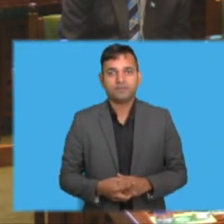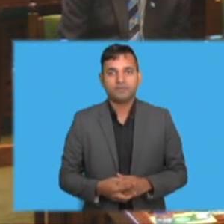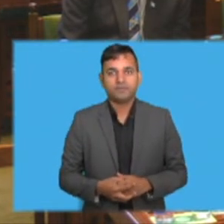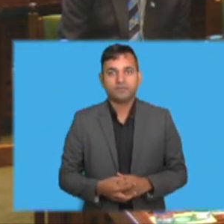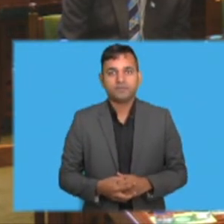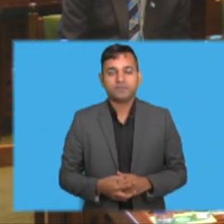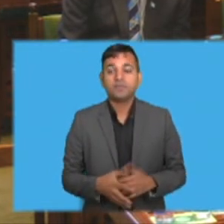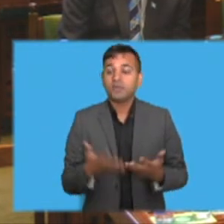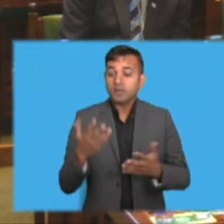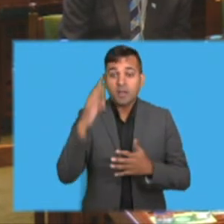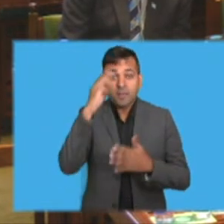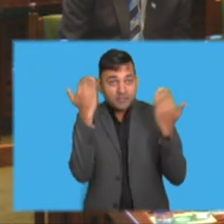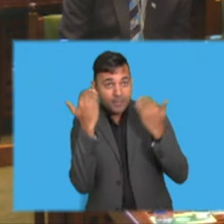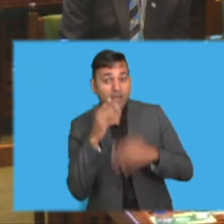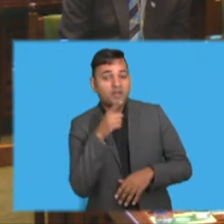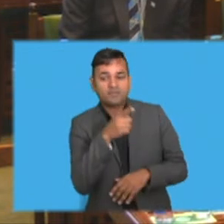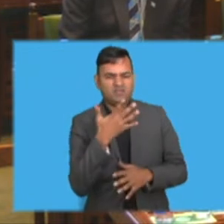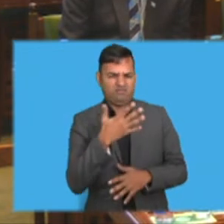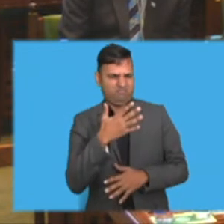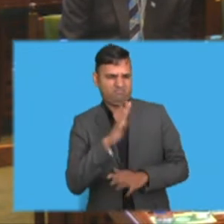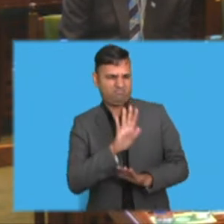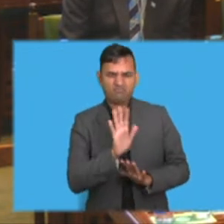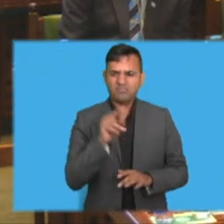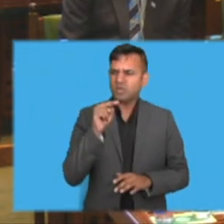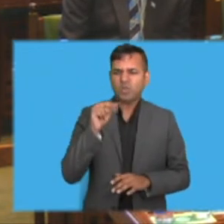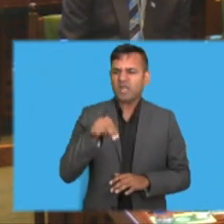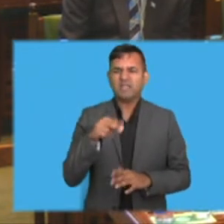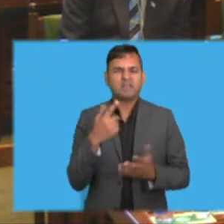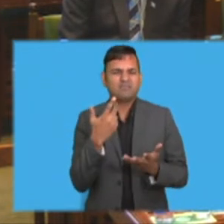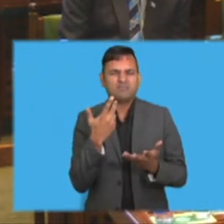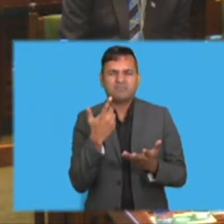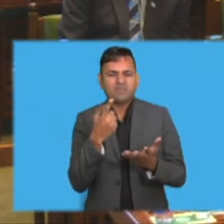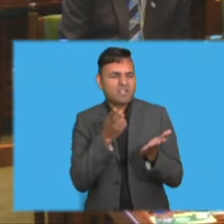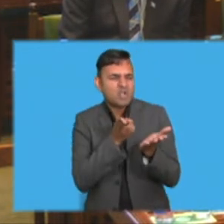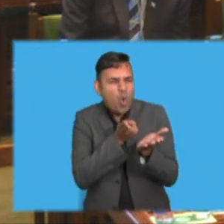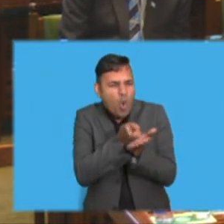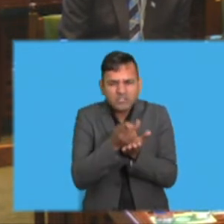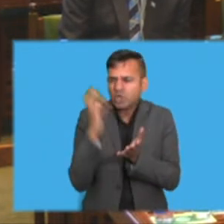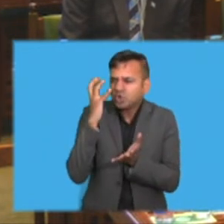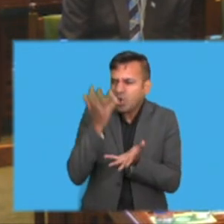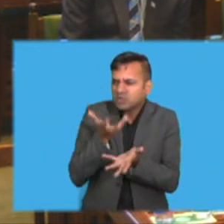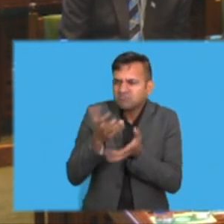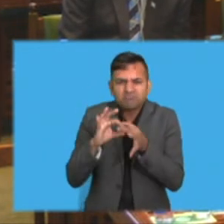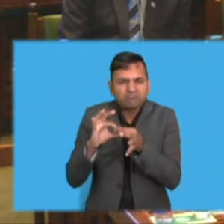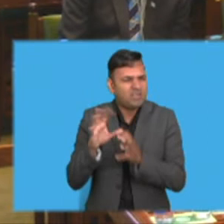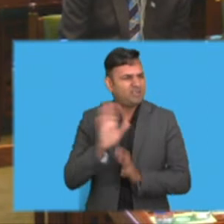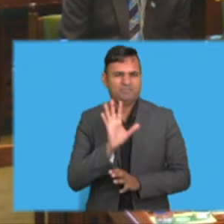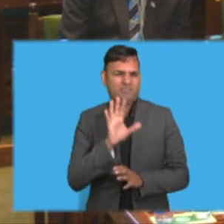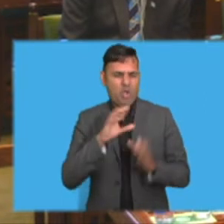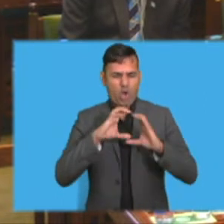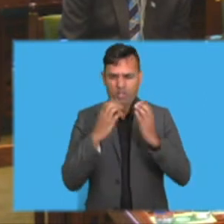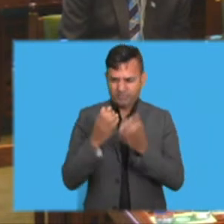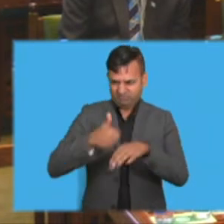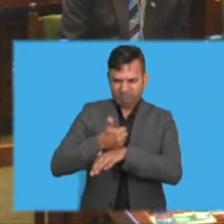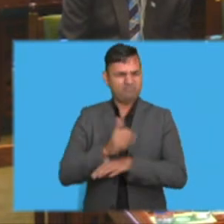Madam Speaker, there is no need for a Truth and Reconciliation Commission because today, Madam